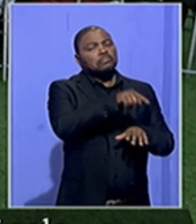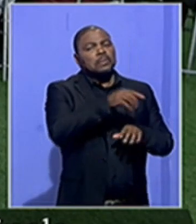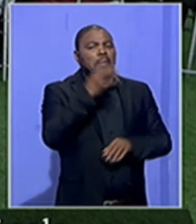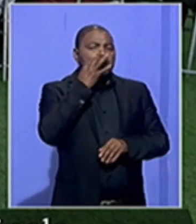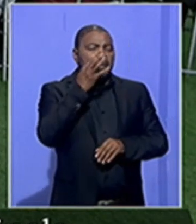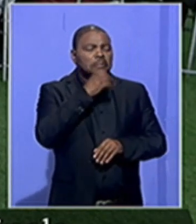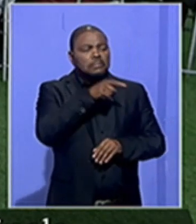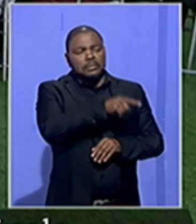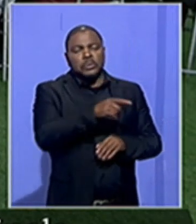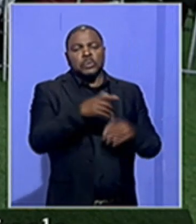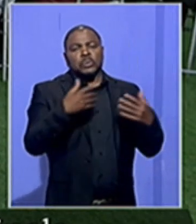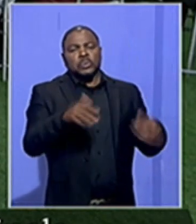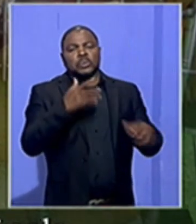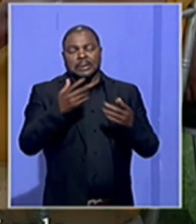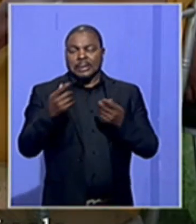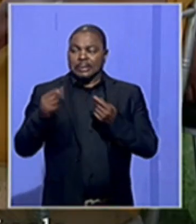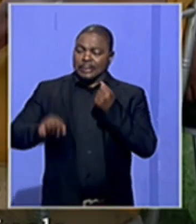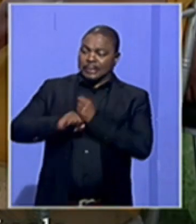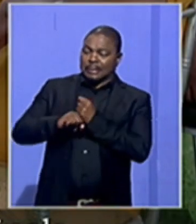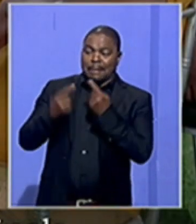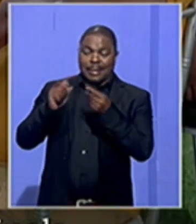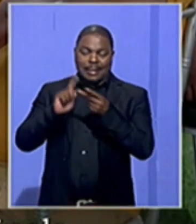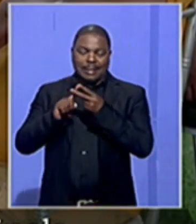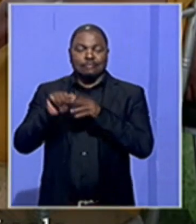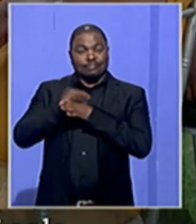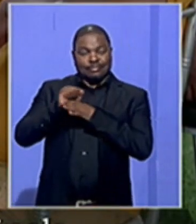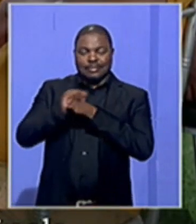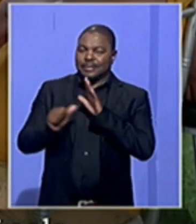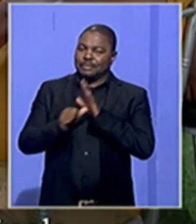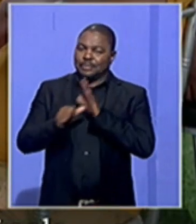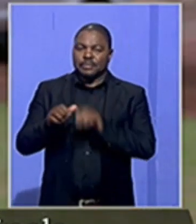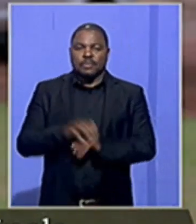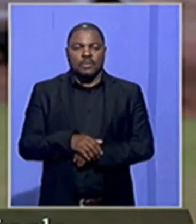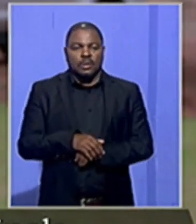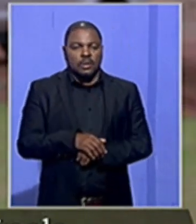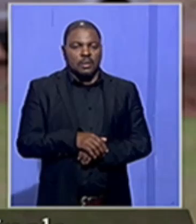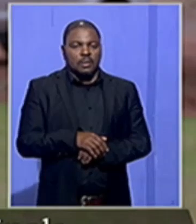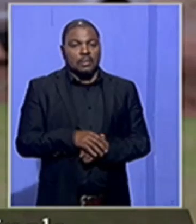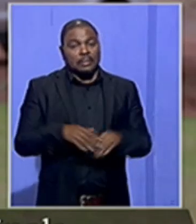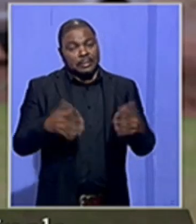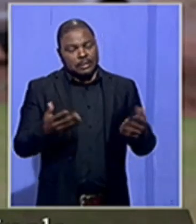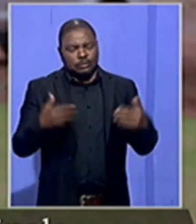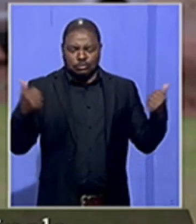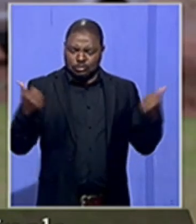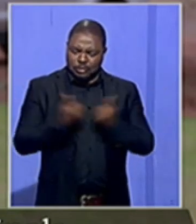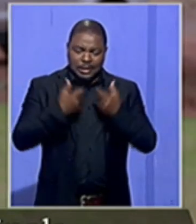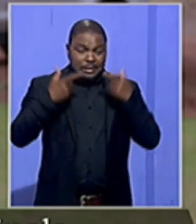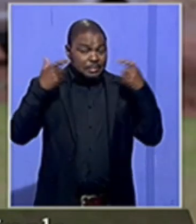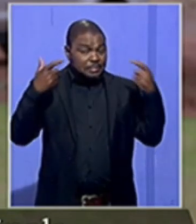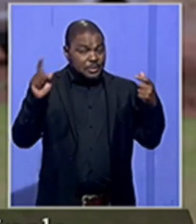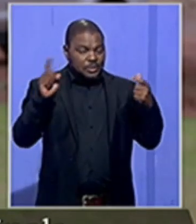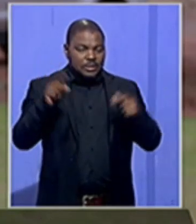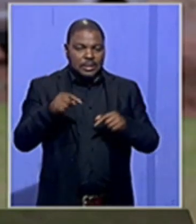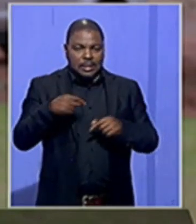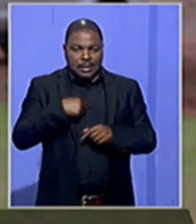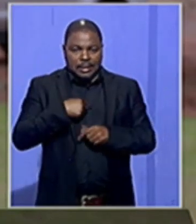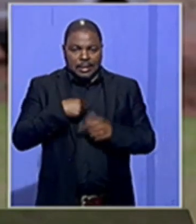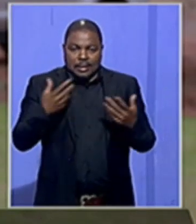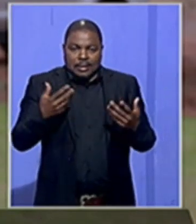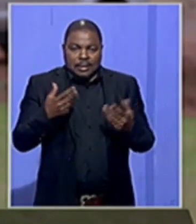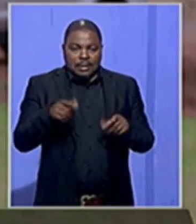ding tshehetso ya ditjhelete le thupello di le bohlokwa. So challenge e teng thata mo gorona ke gore ga ke itse go kena le plot but